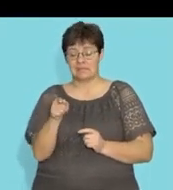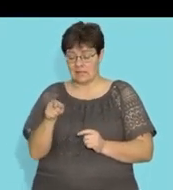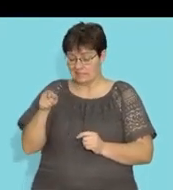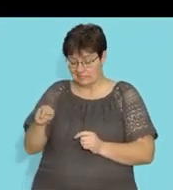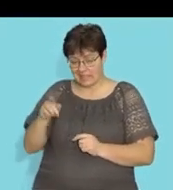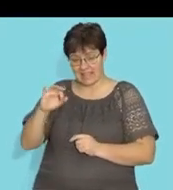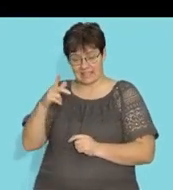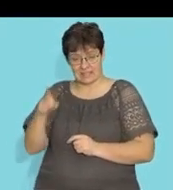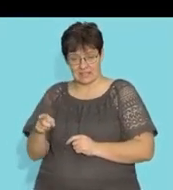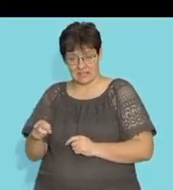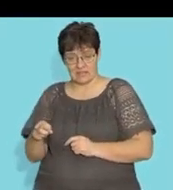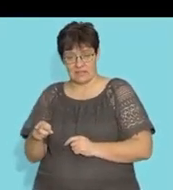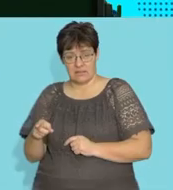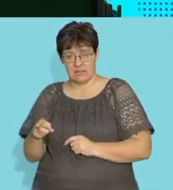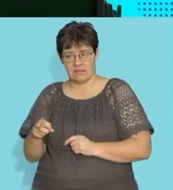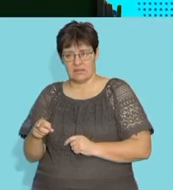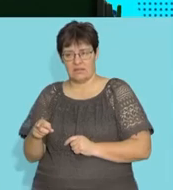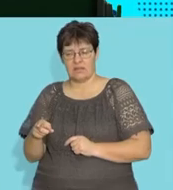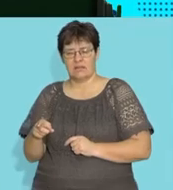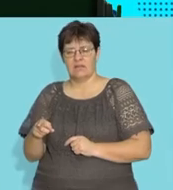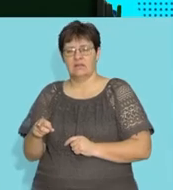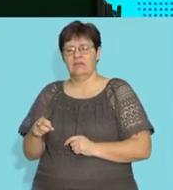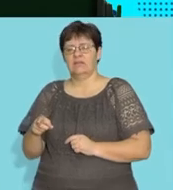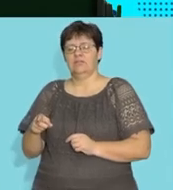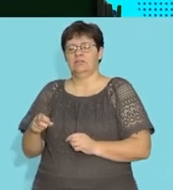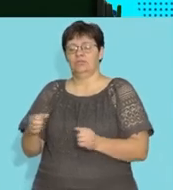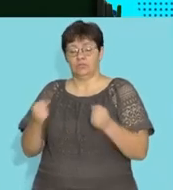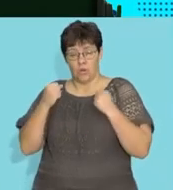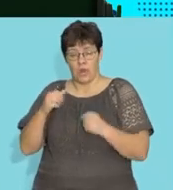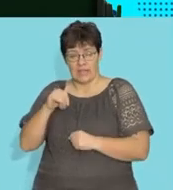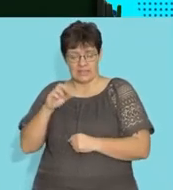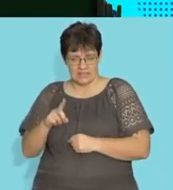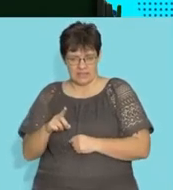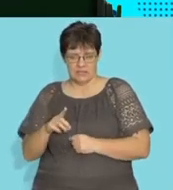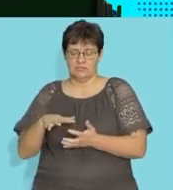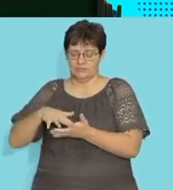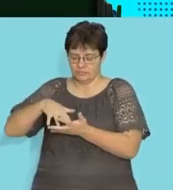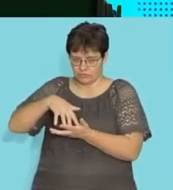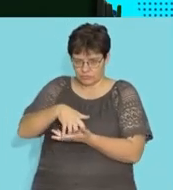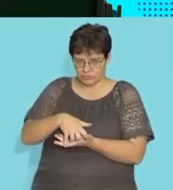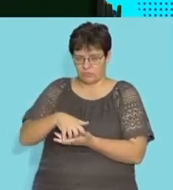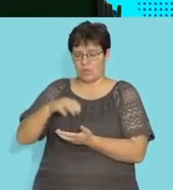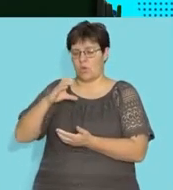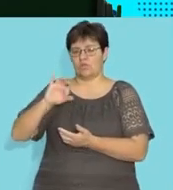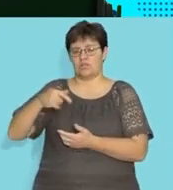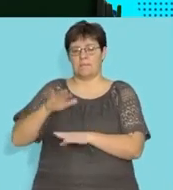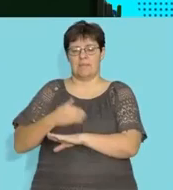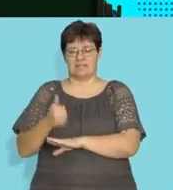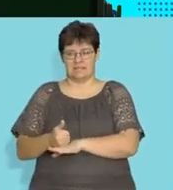And that conjugate acid, the strong acid will form a